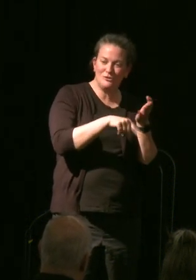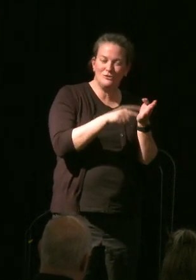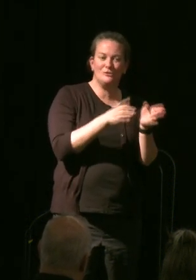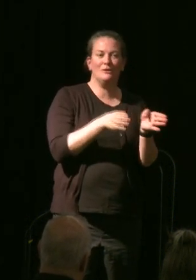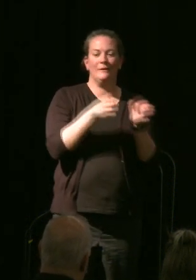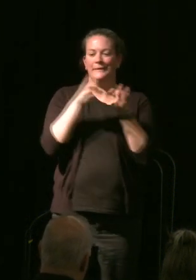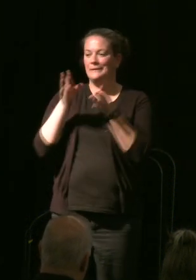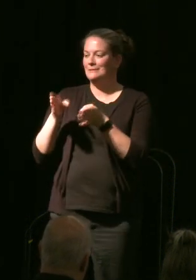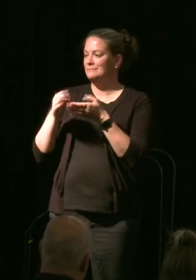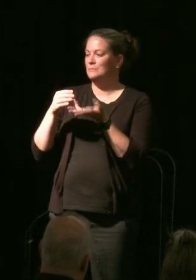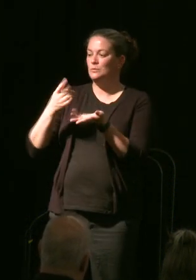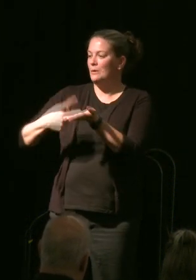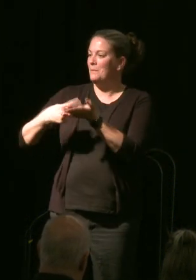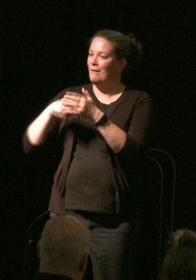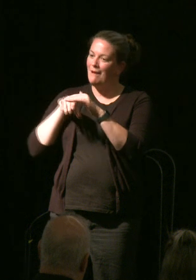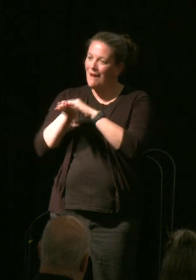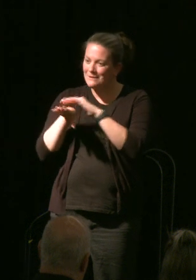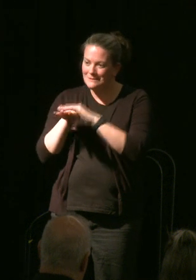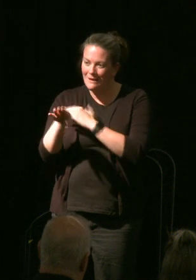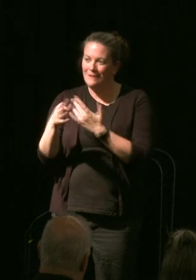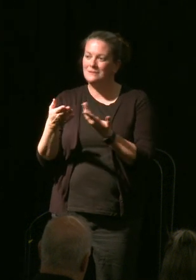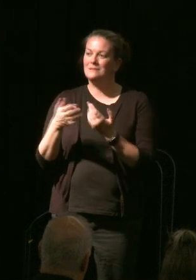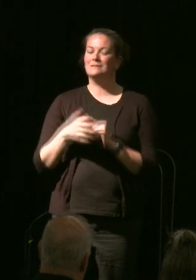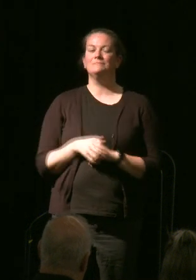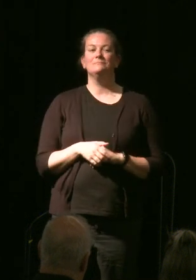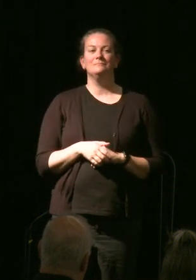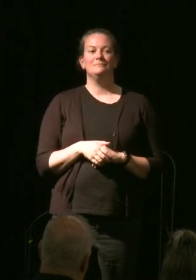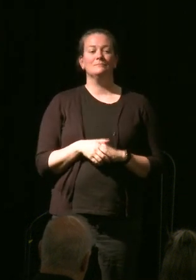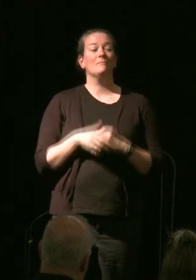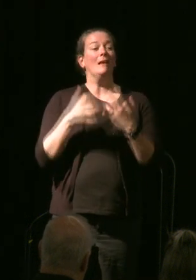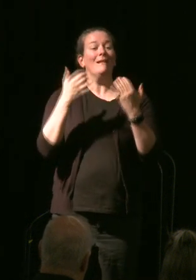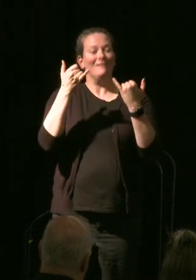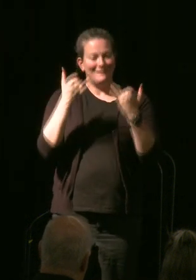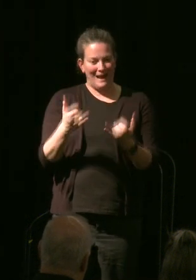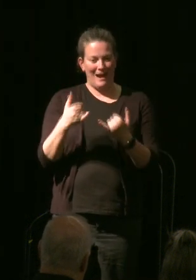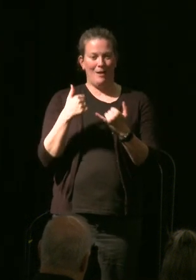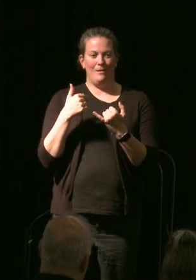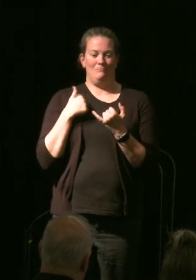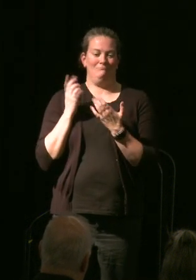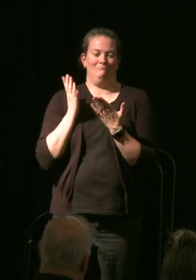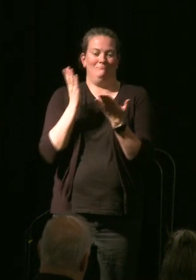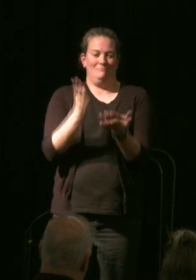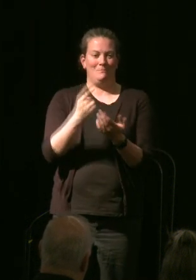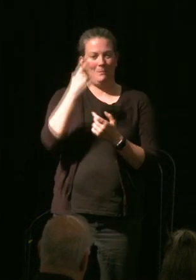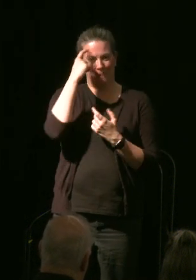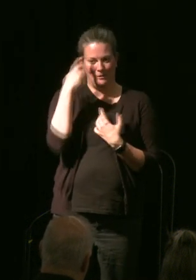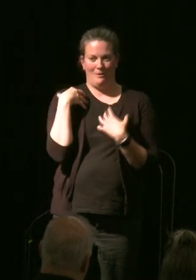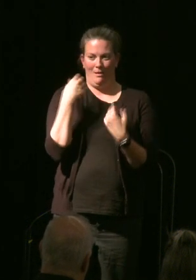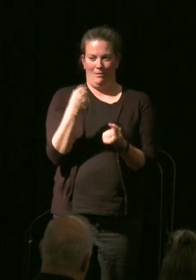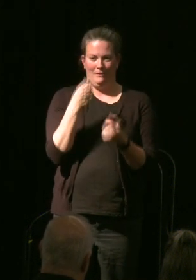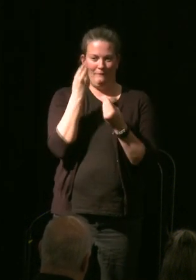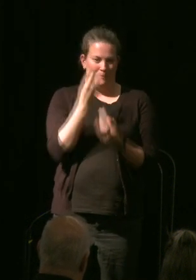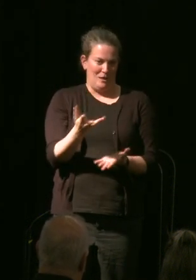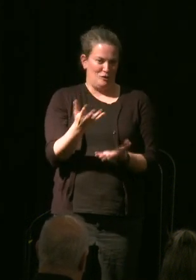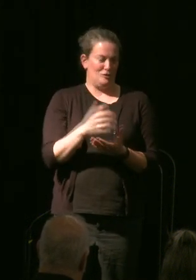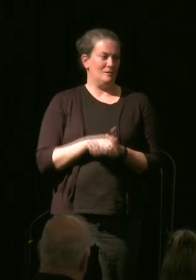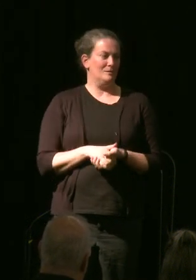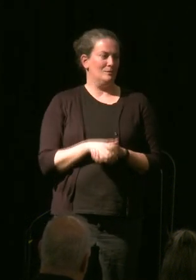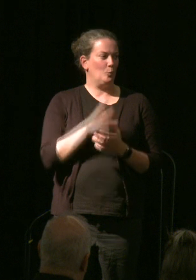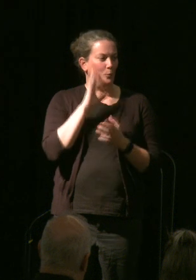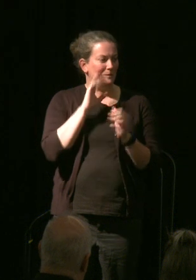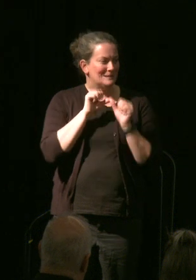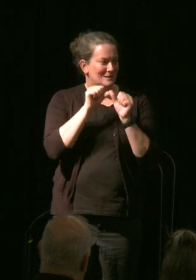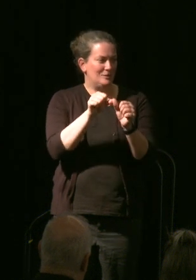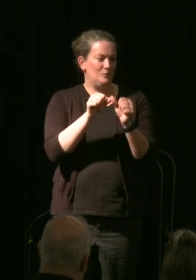the accessibility information. And now we have mental health information that we're continuing to build and develop for our